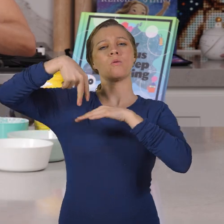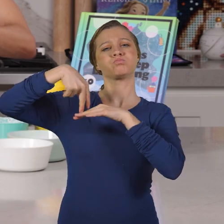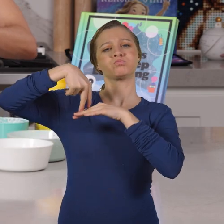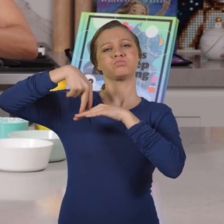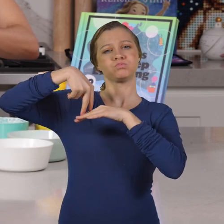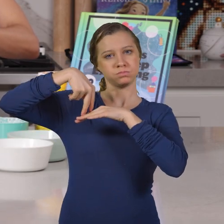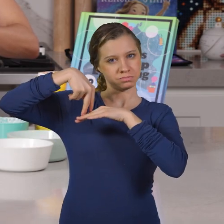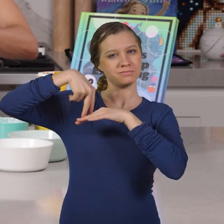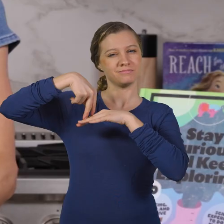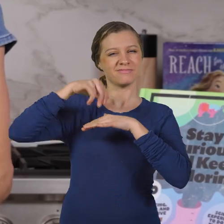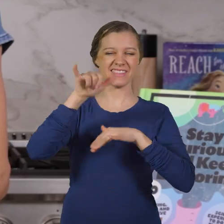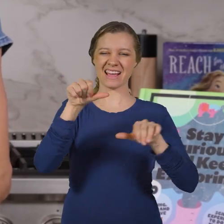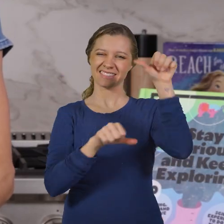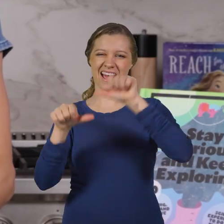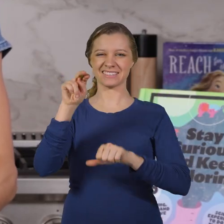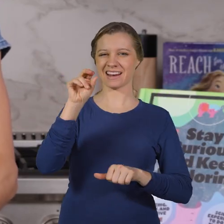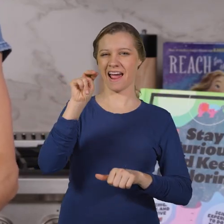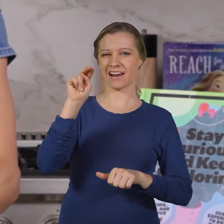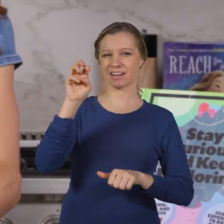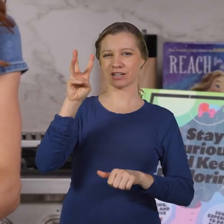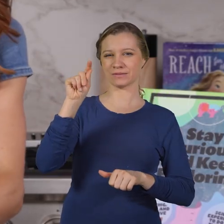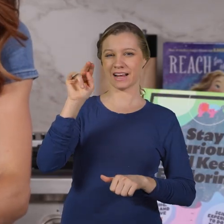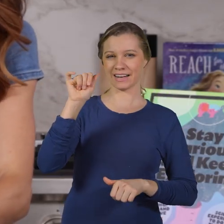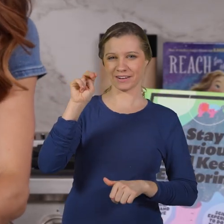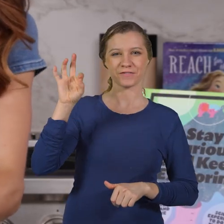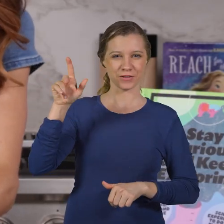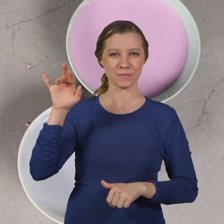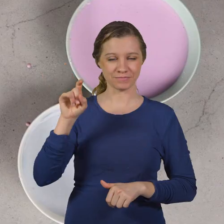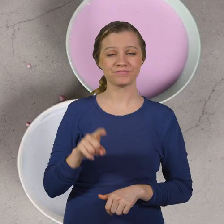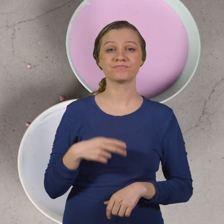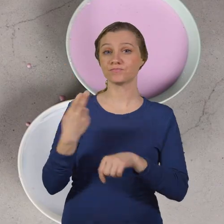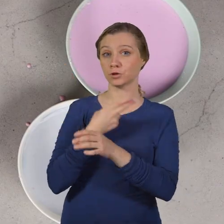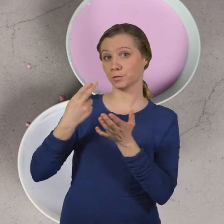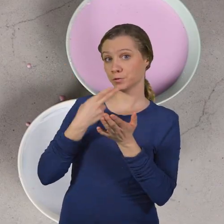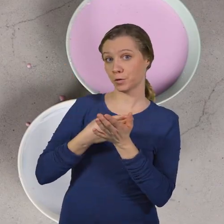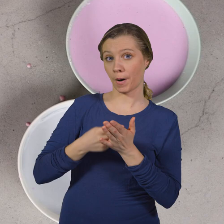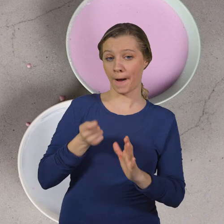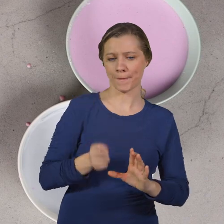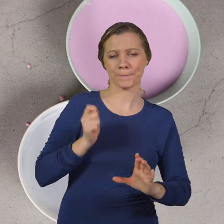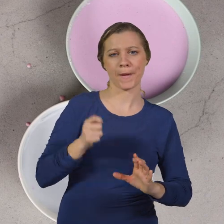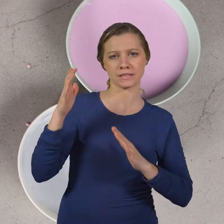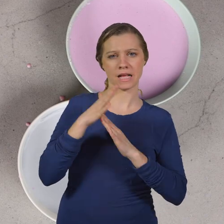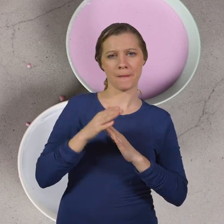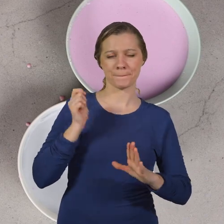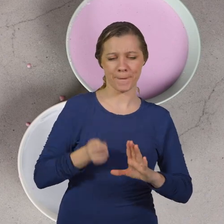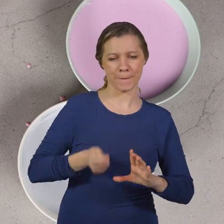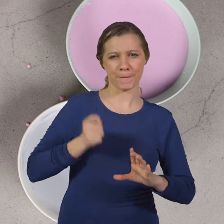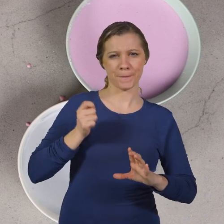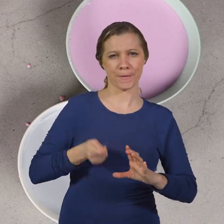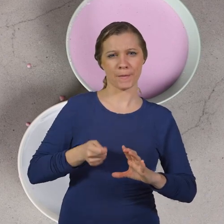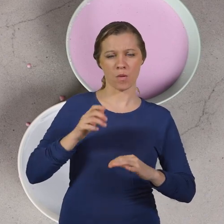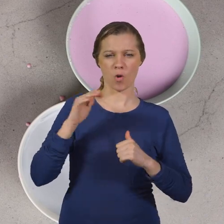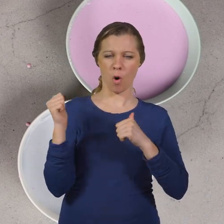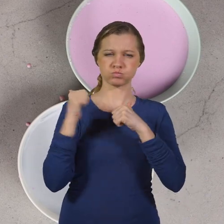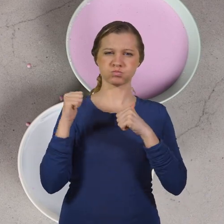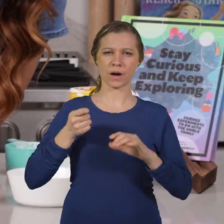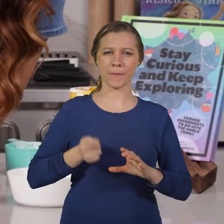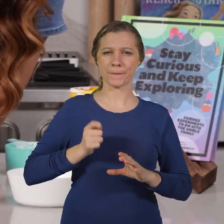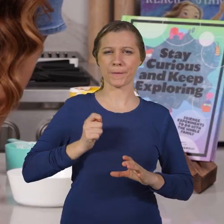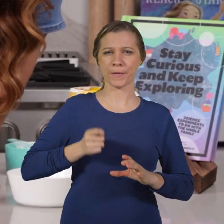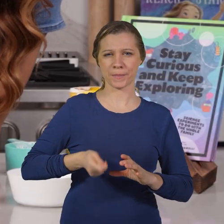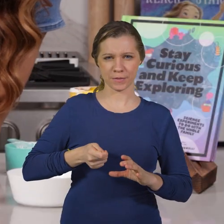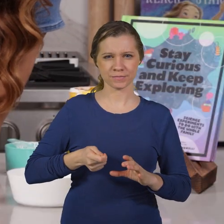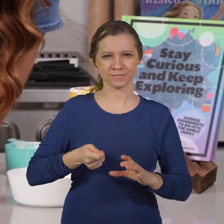solid and you don't sink. That's the science of a non-Newtonian fluid. So if I use my spoon and I just tap the top, look at